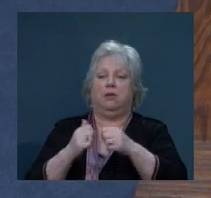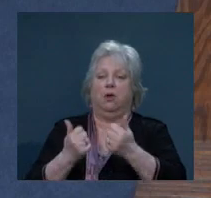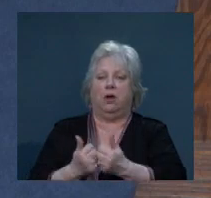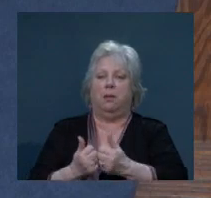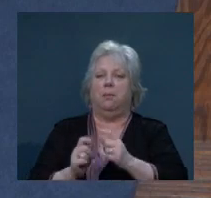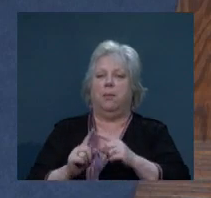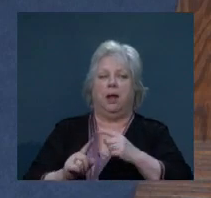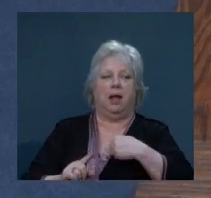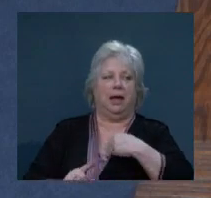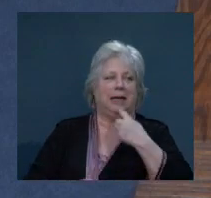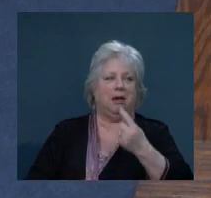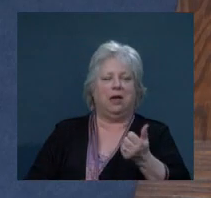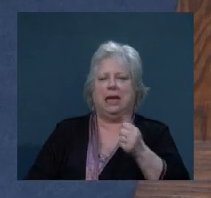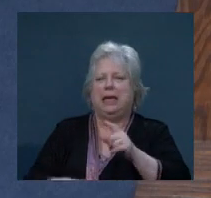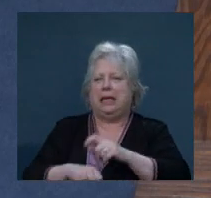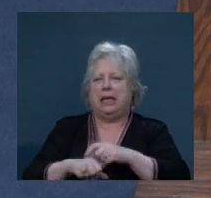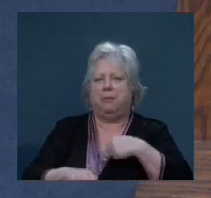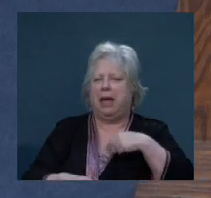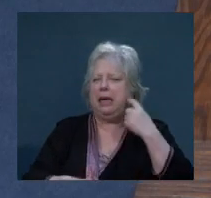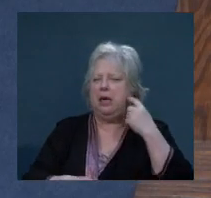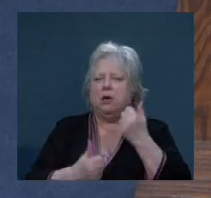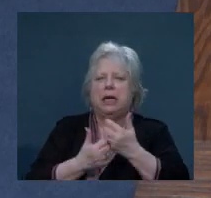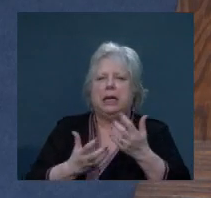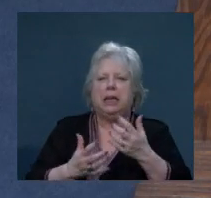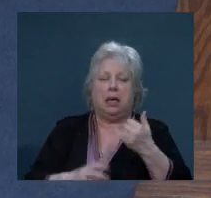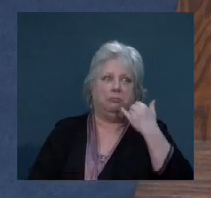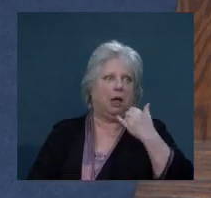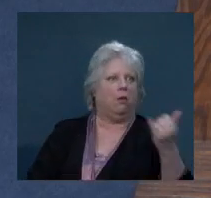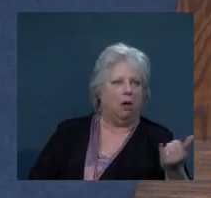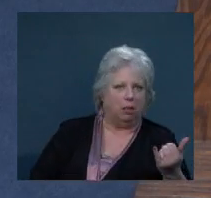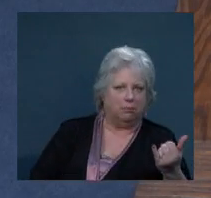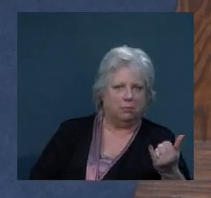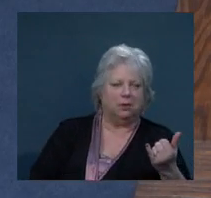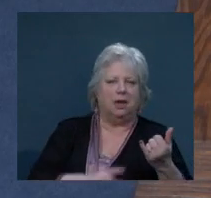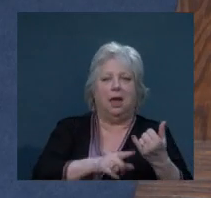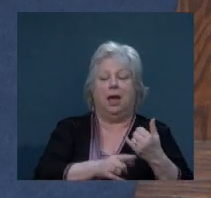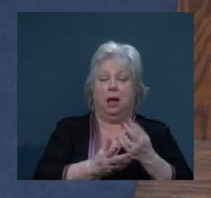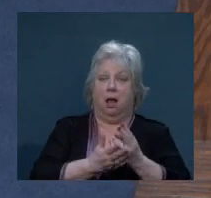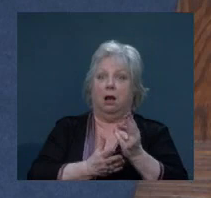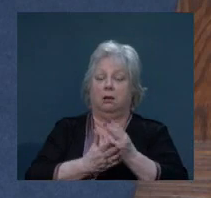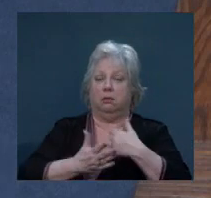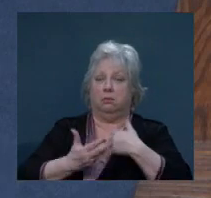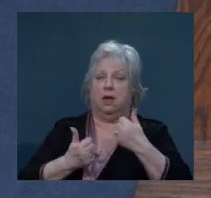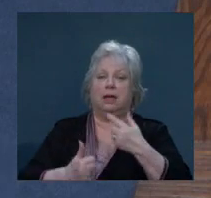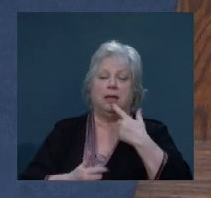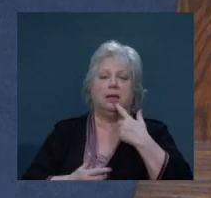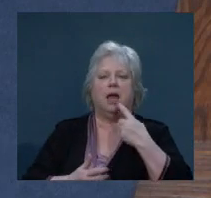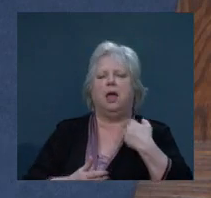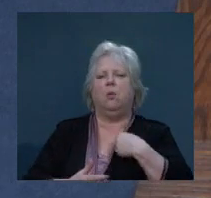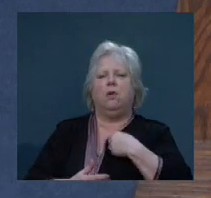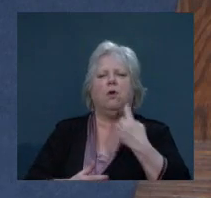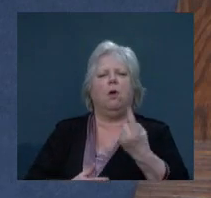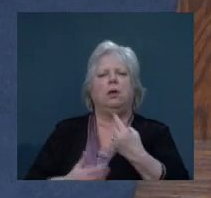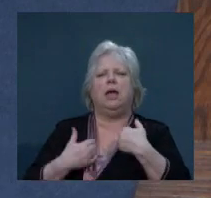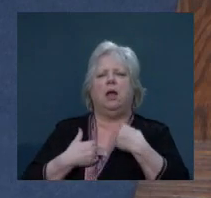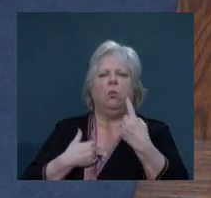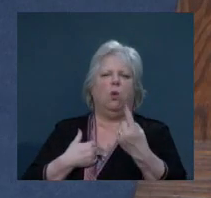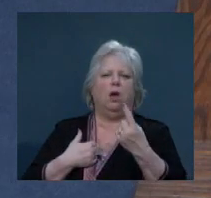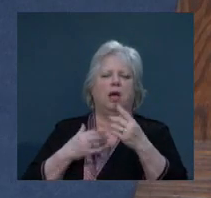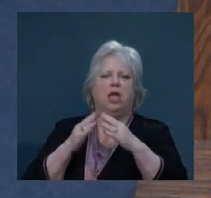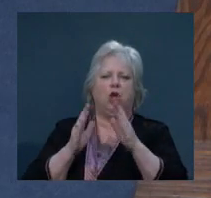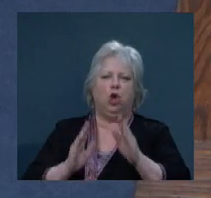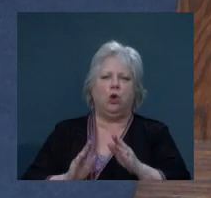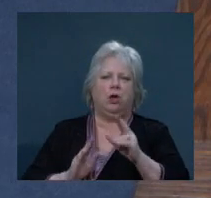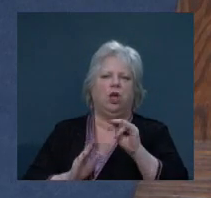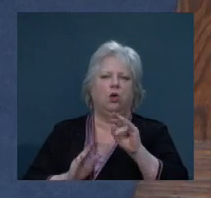he can tell you, anytime I hear something, I'm on the phone to him, which I can honestly say we've only had one unit